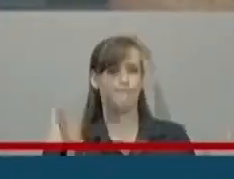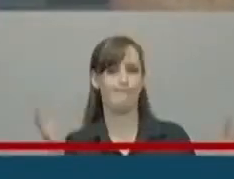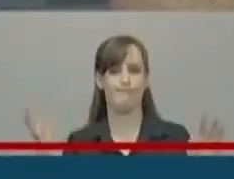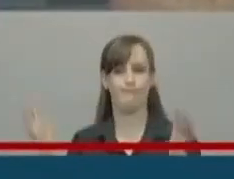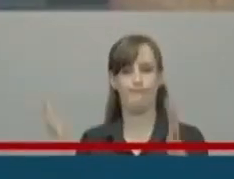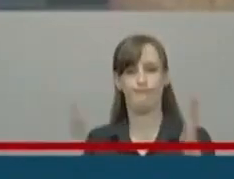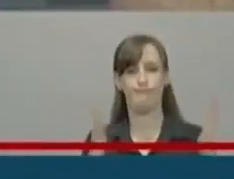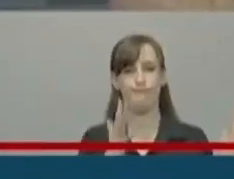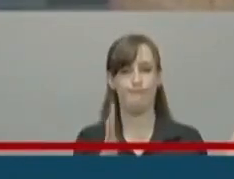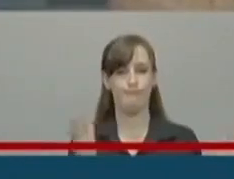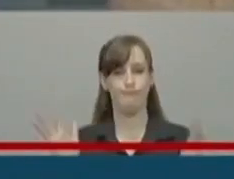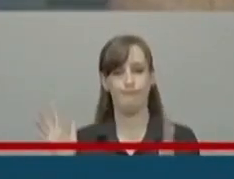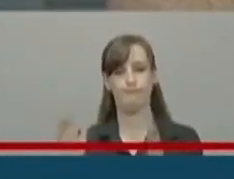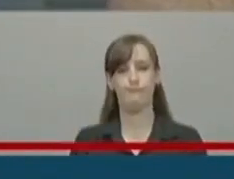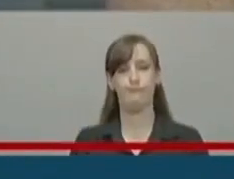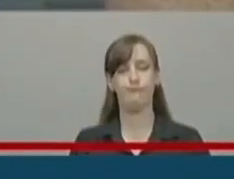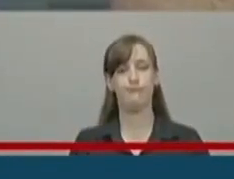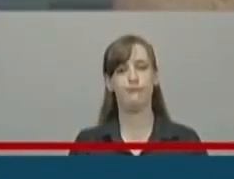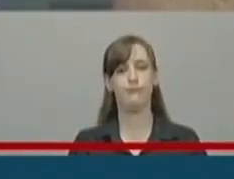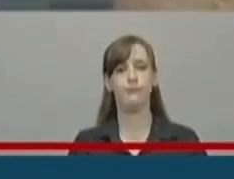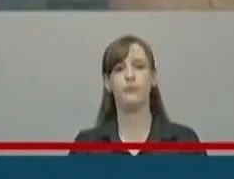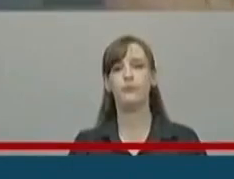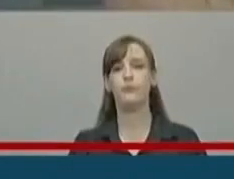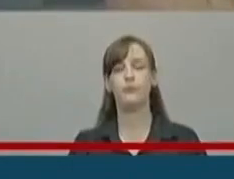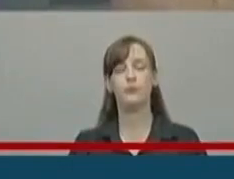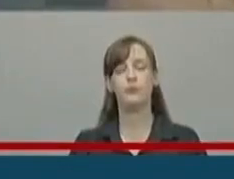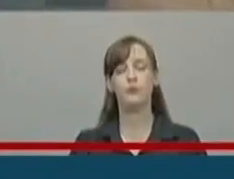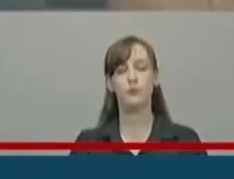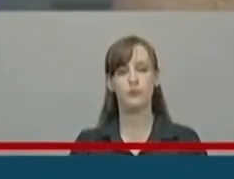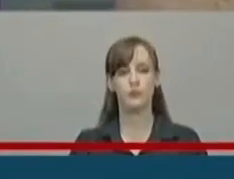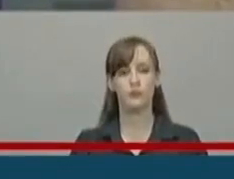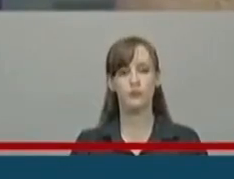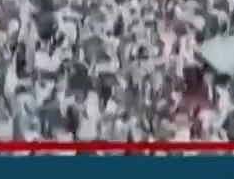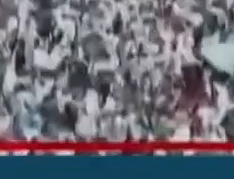hearing in January, which will go up to 704%.